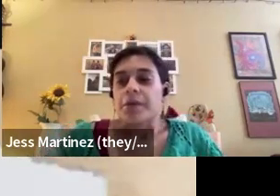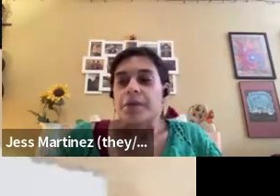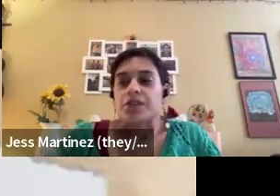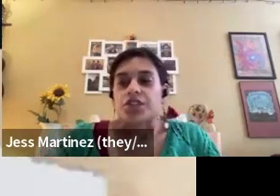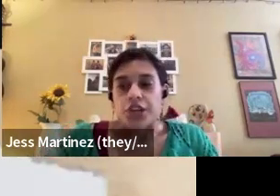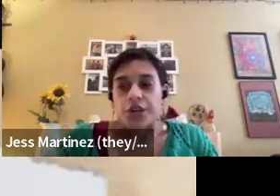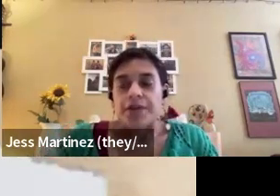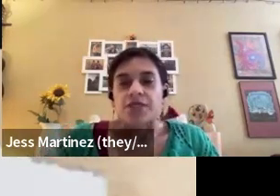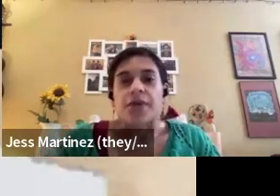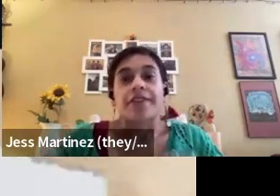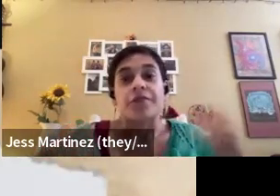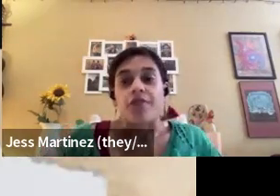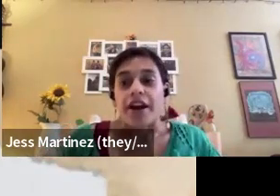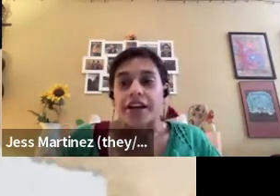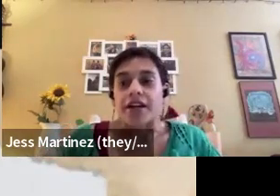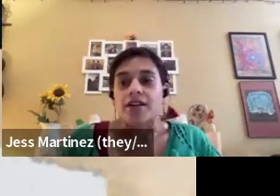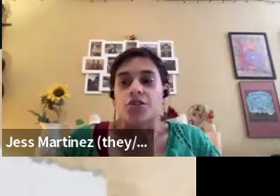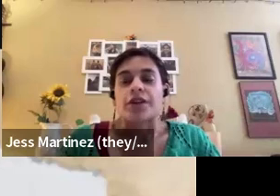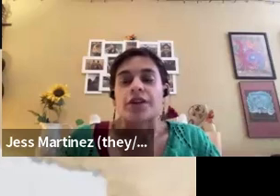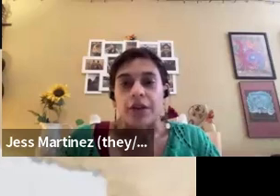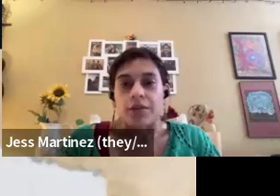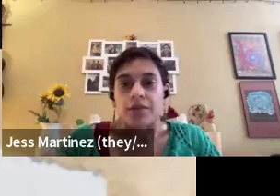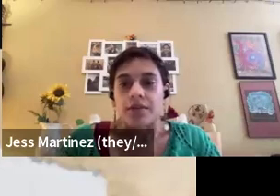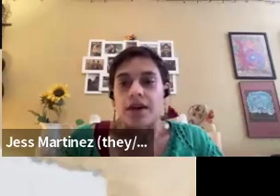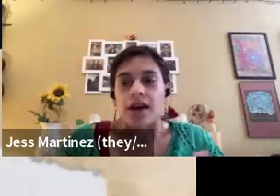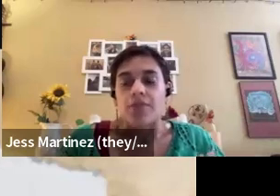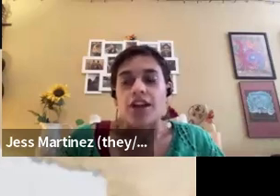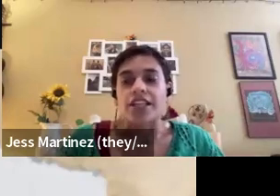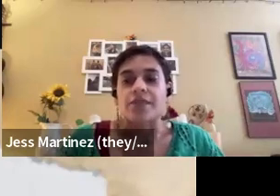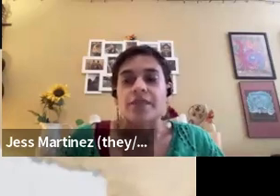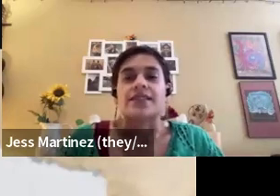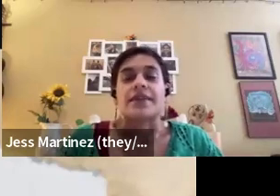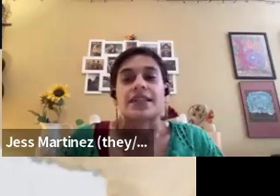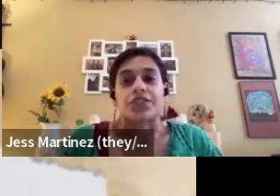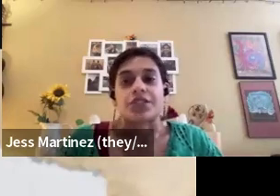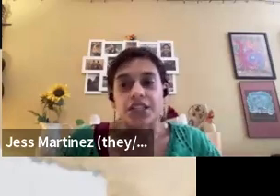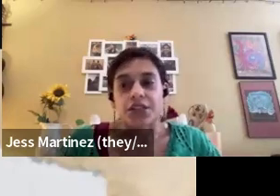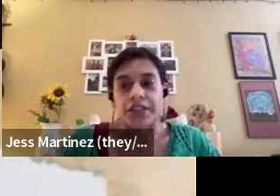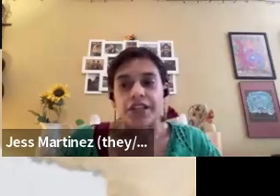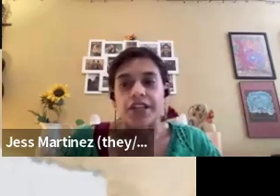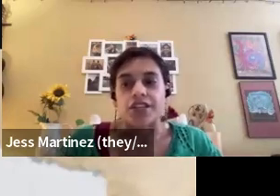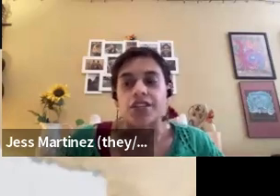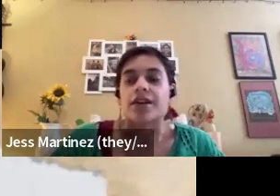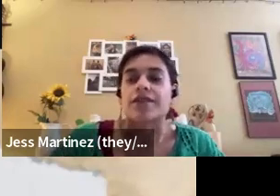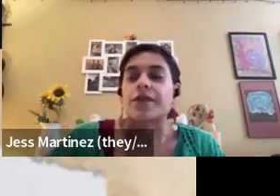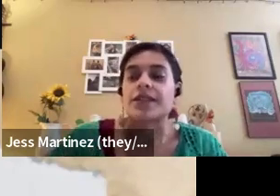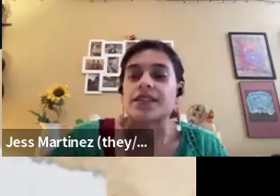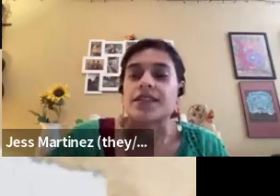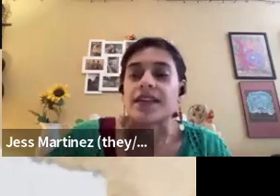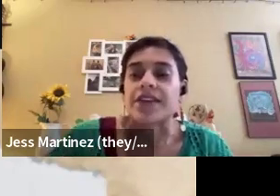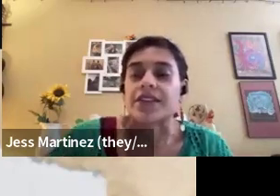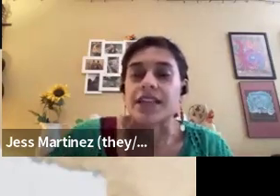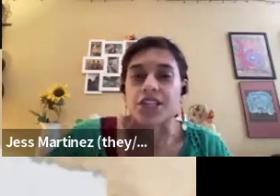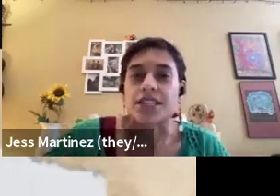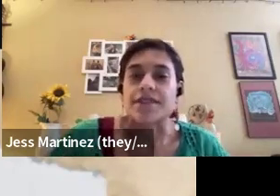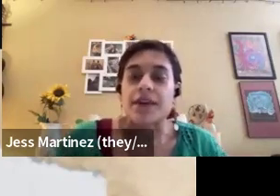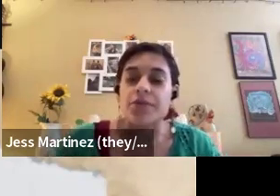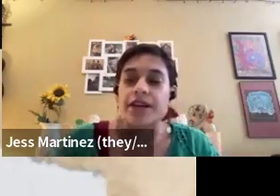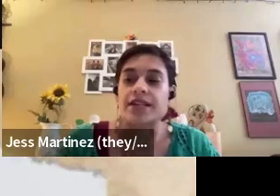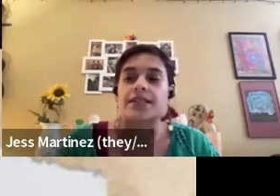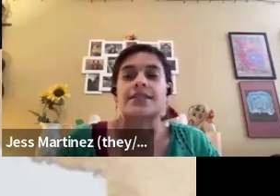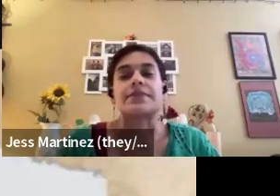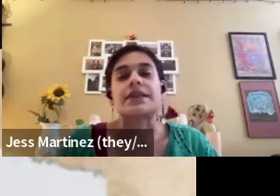The video I'm about to show you is part of a broader short film, a project based on my dissertation research that focuses on the